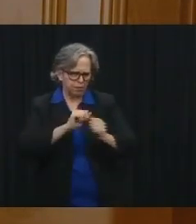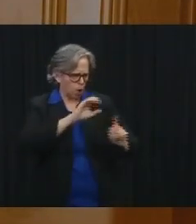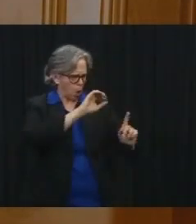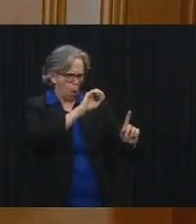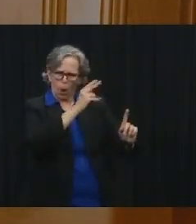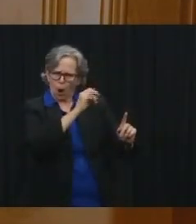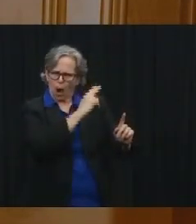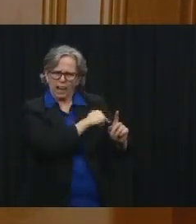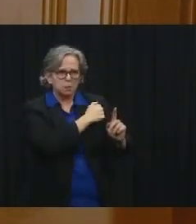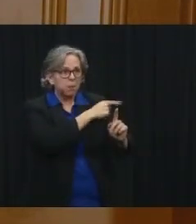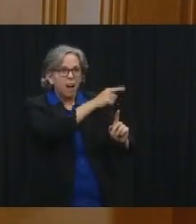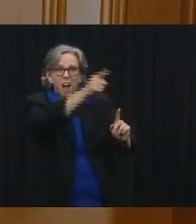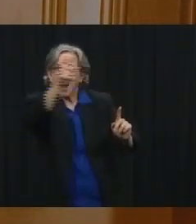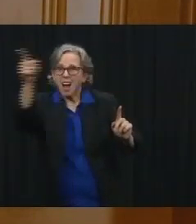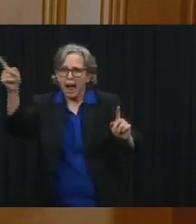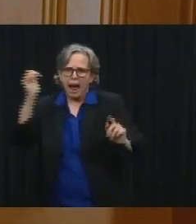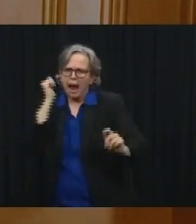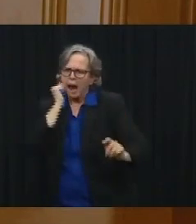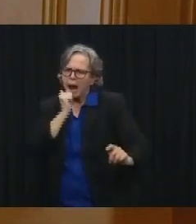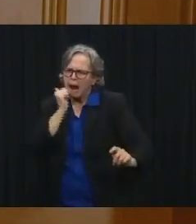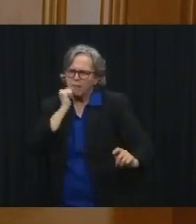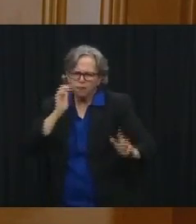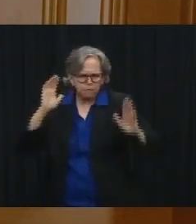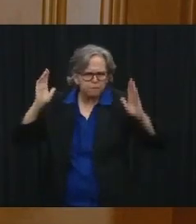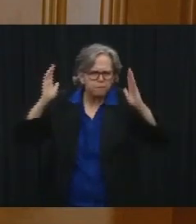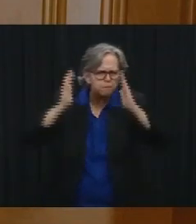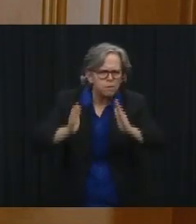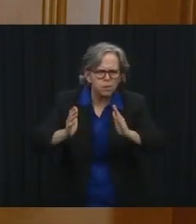work on logistics. They work on moving stuff.